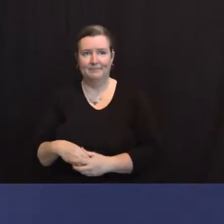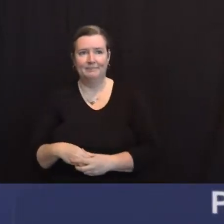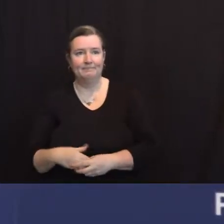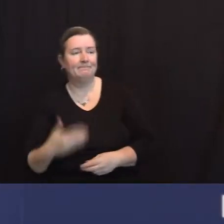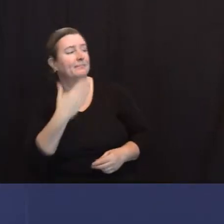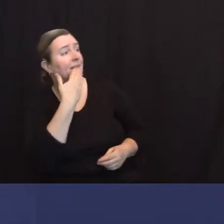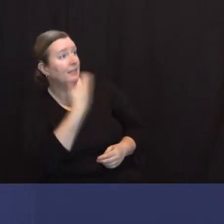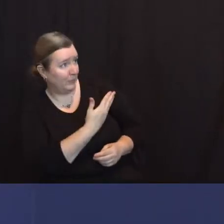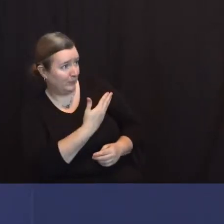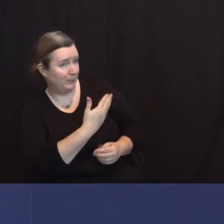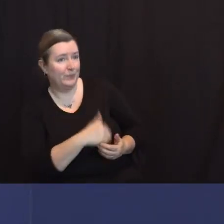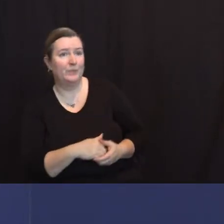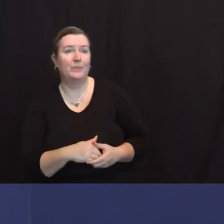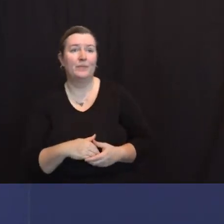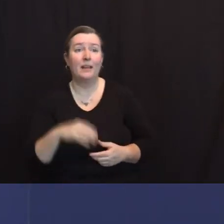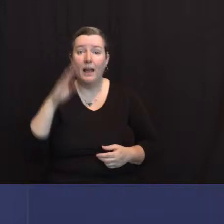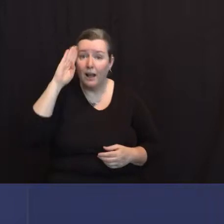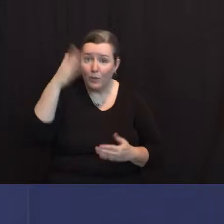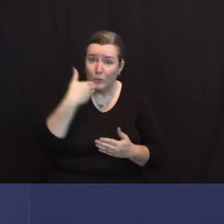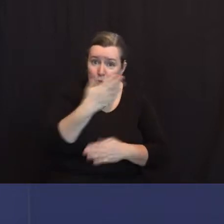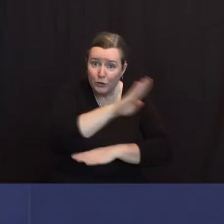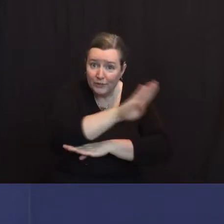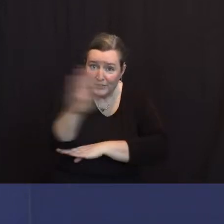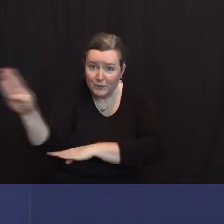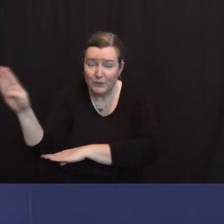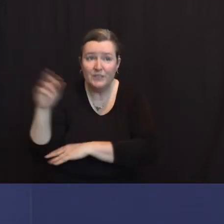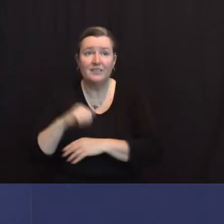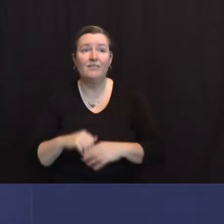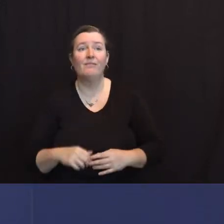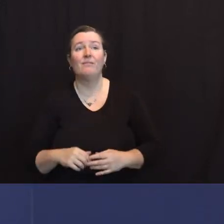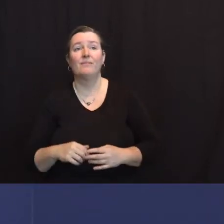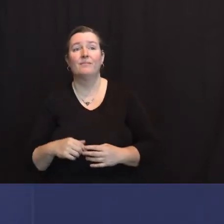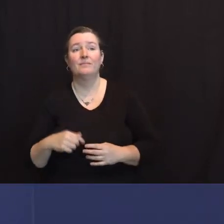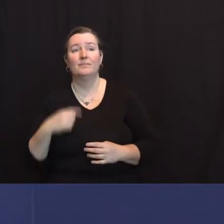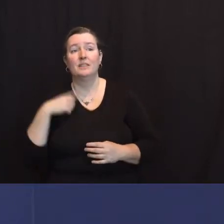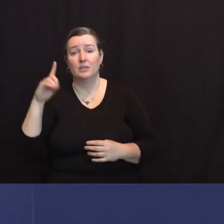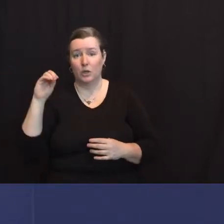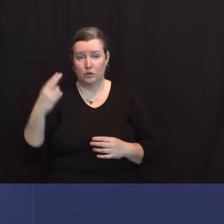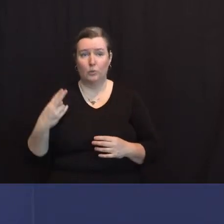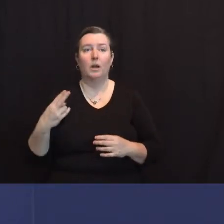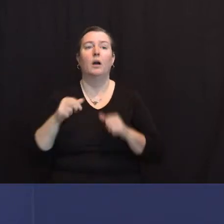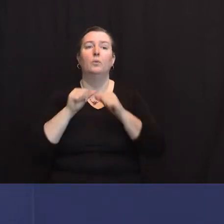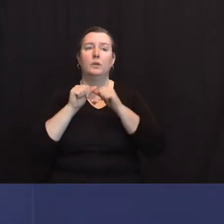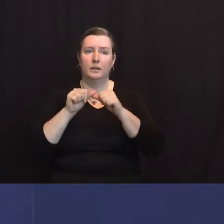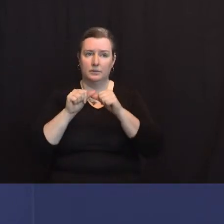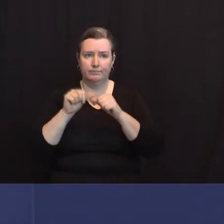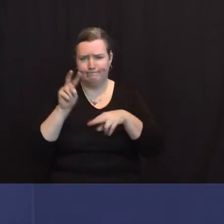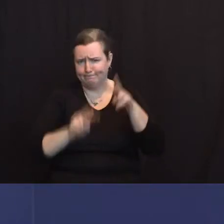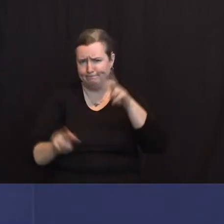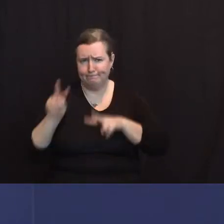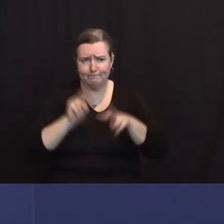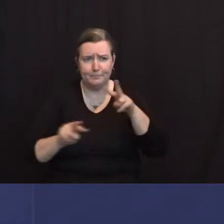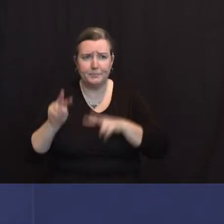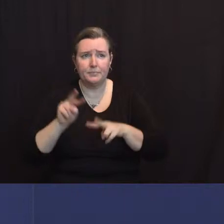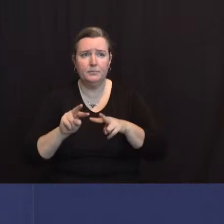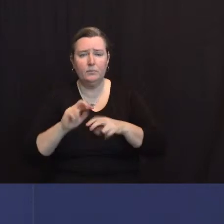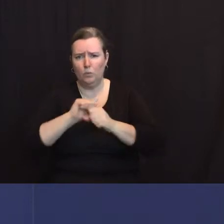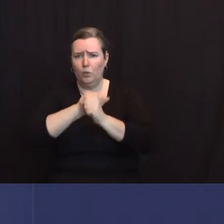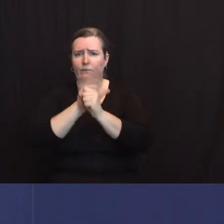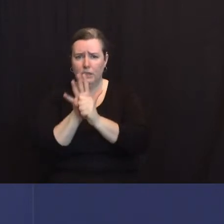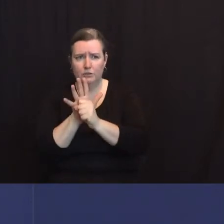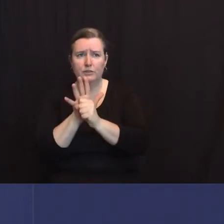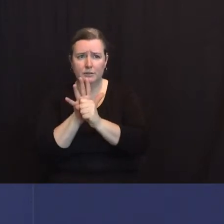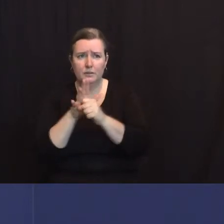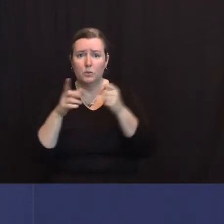we've discussed before, the department continues to closely monitor COVID-19 activity in our state. So I would be